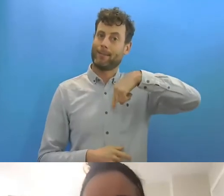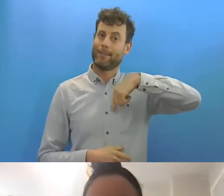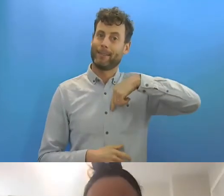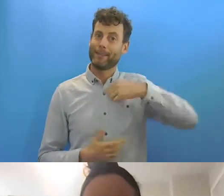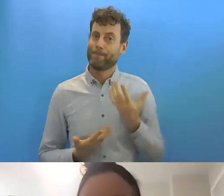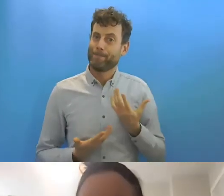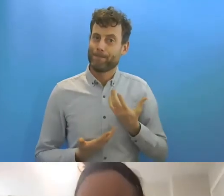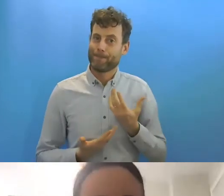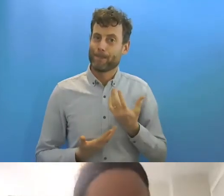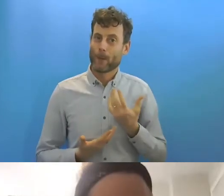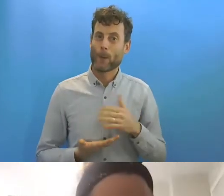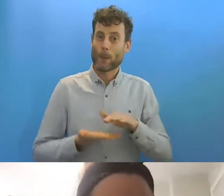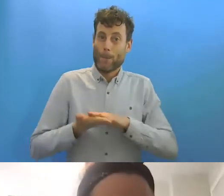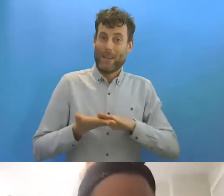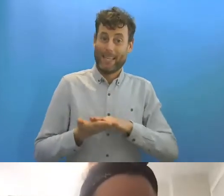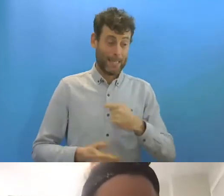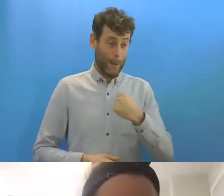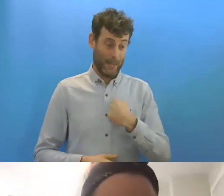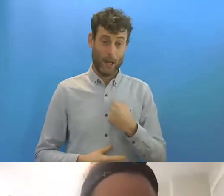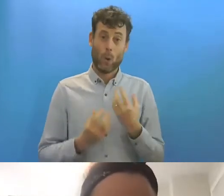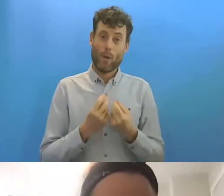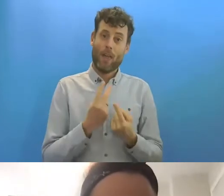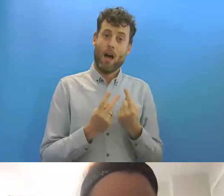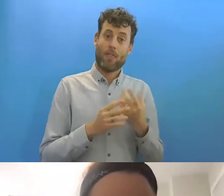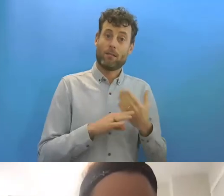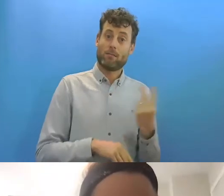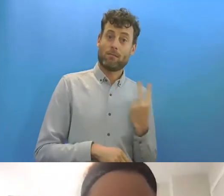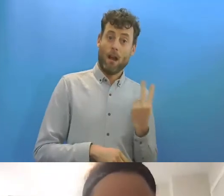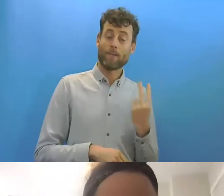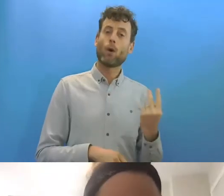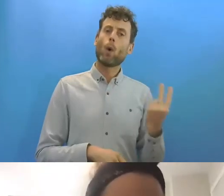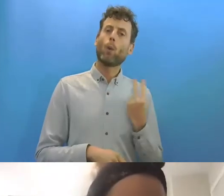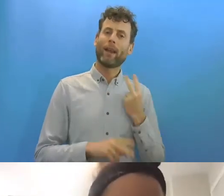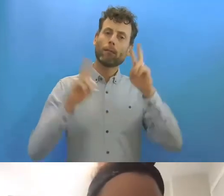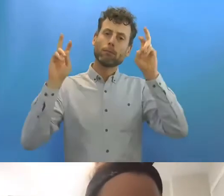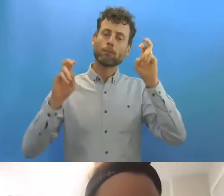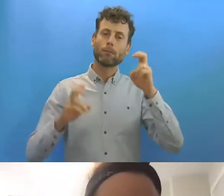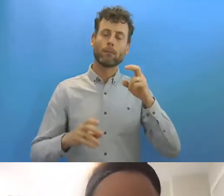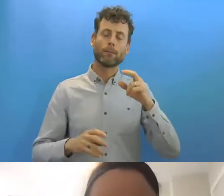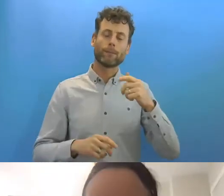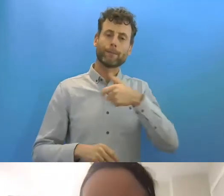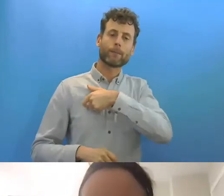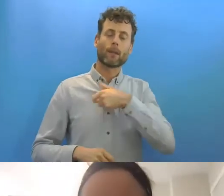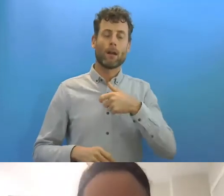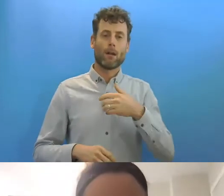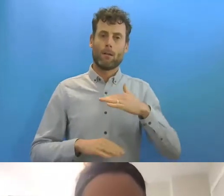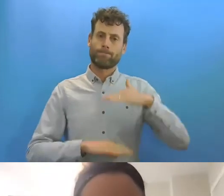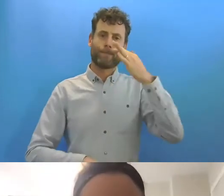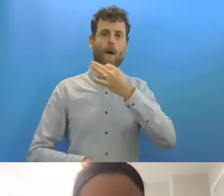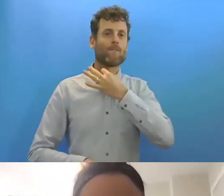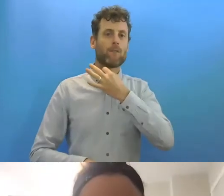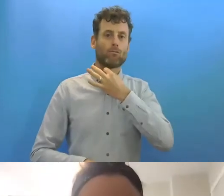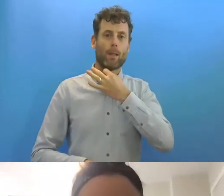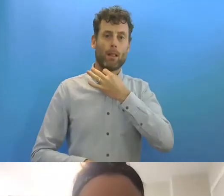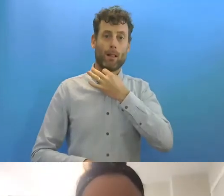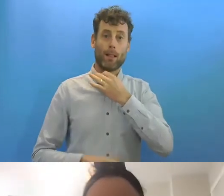am one of two staff members that are on the extremely vulnerable list, which just means the office environment,